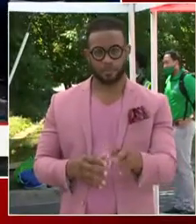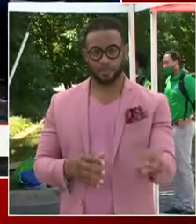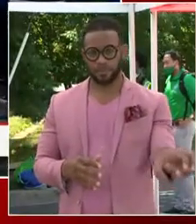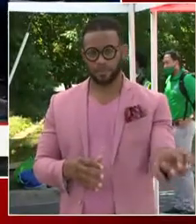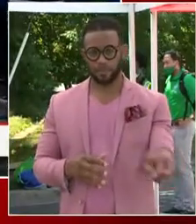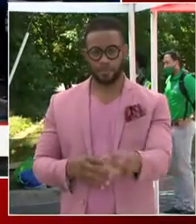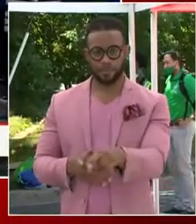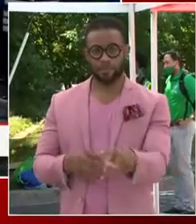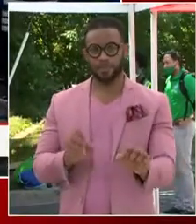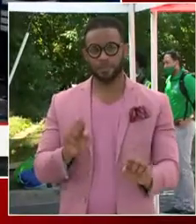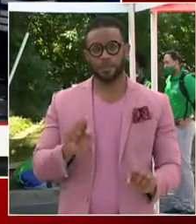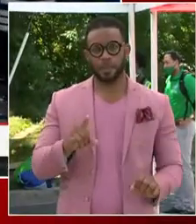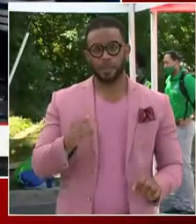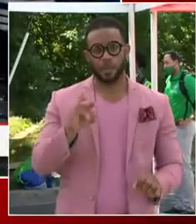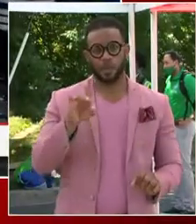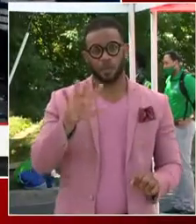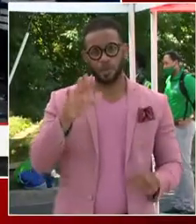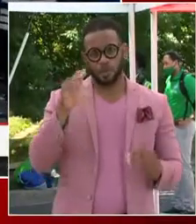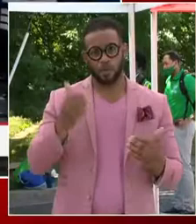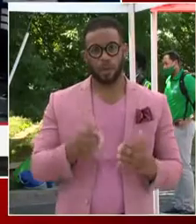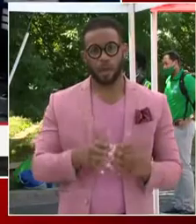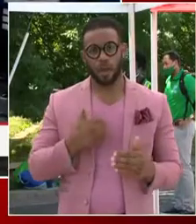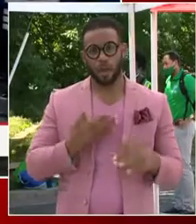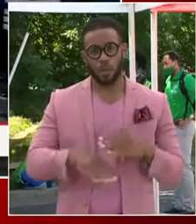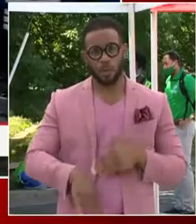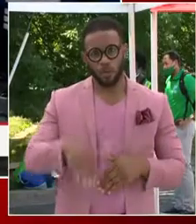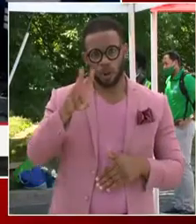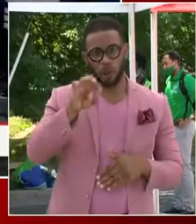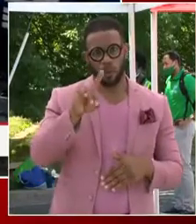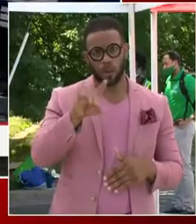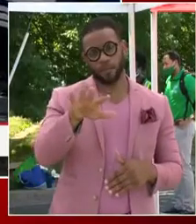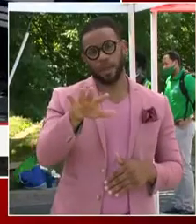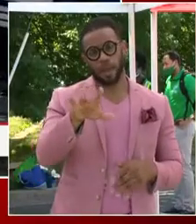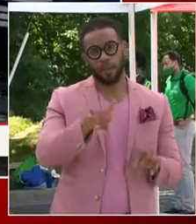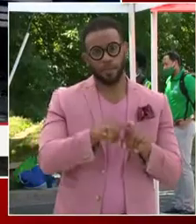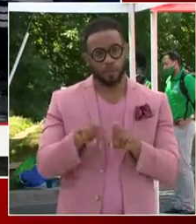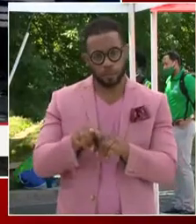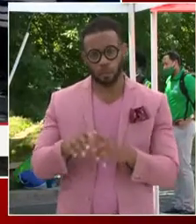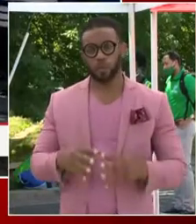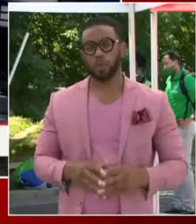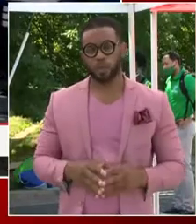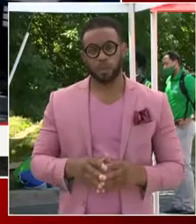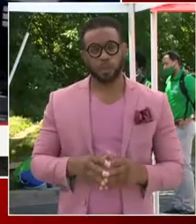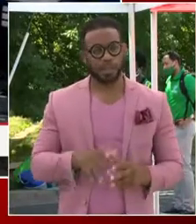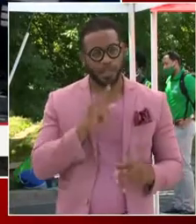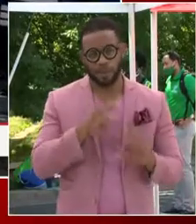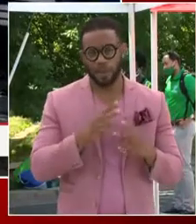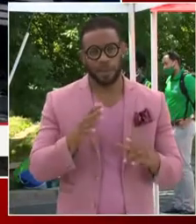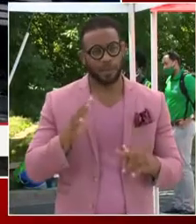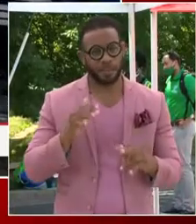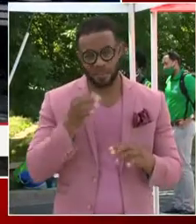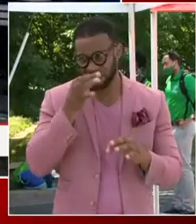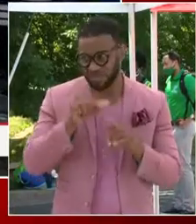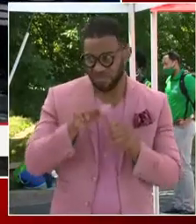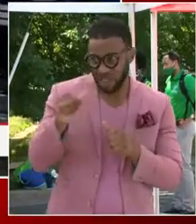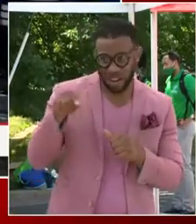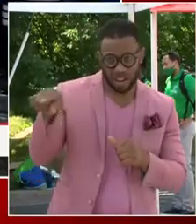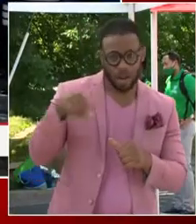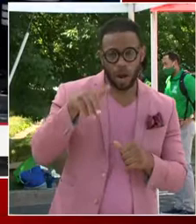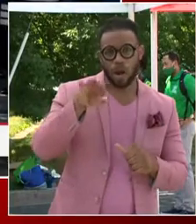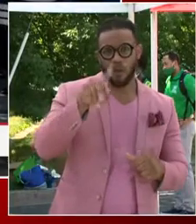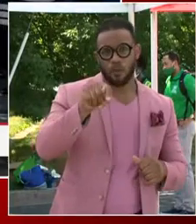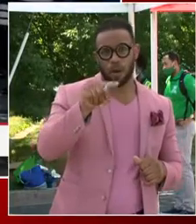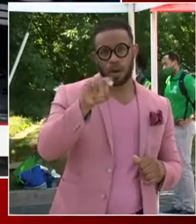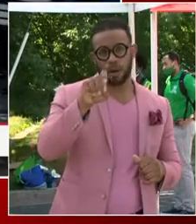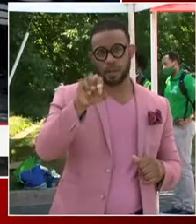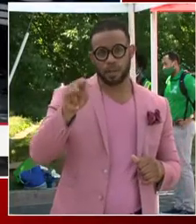welcome. I was born and raised in Ward 5, too. Not very far from here. Fort